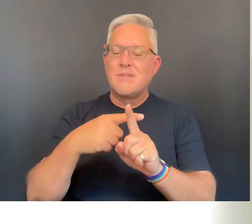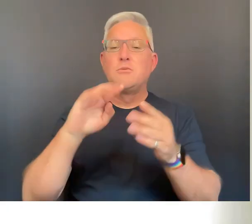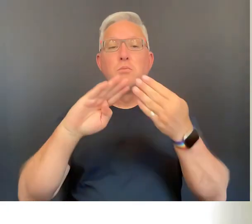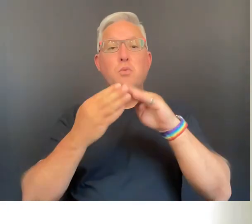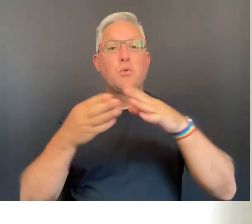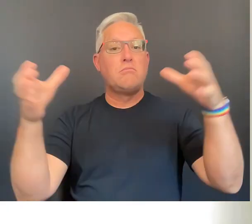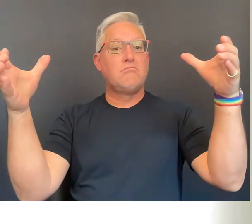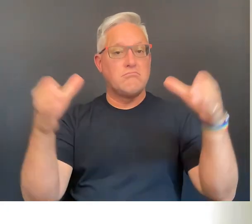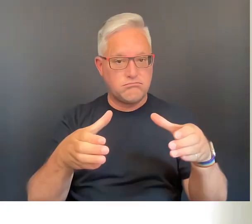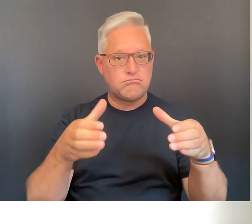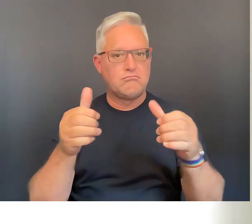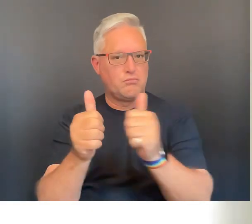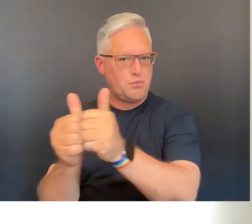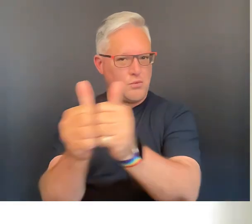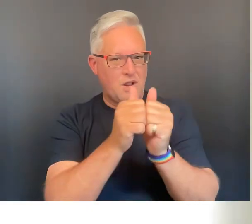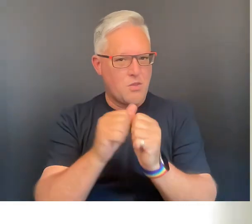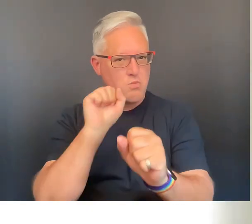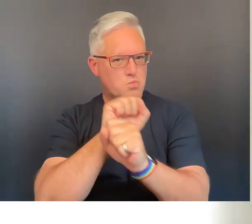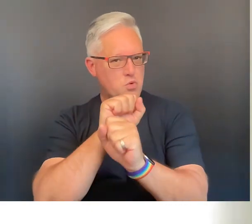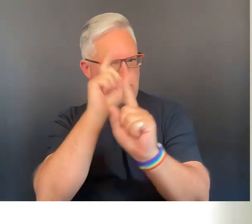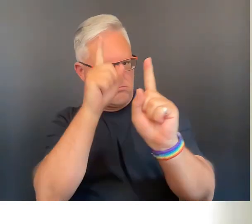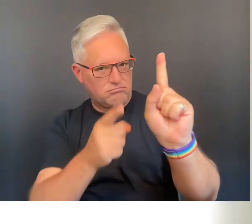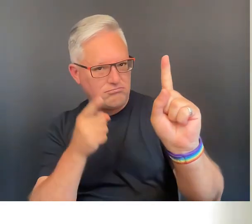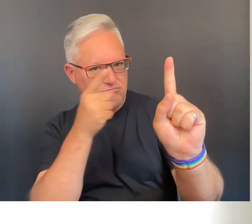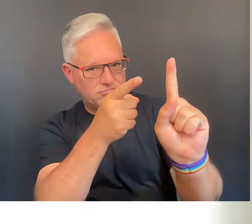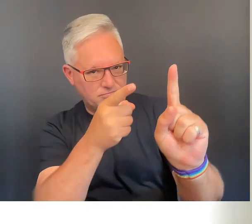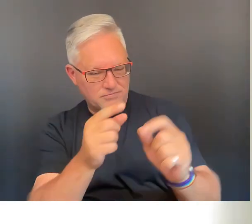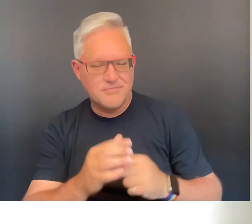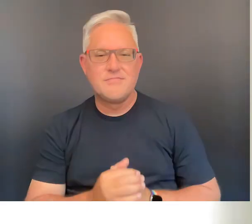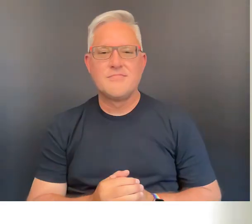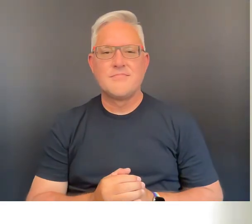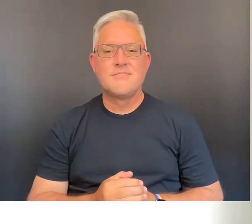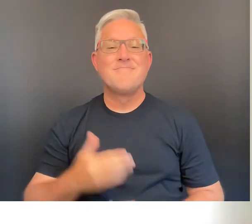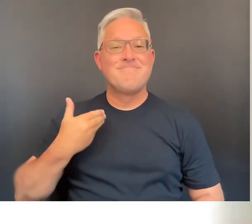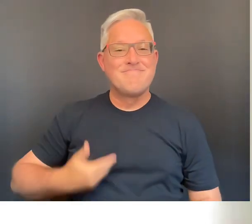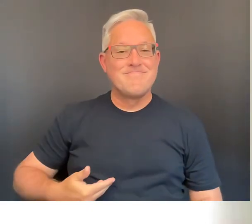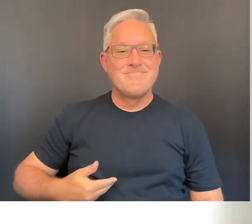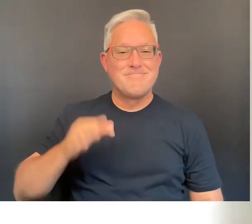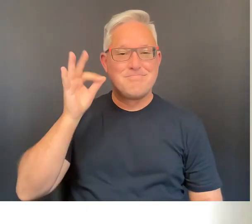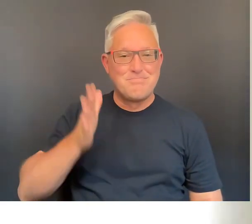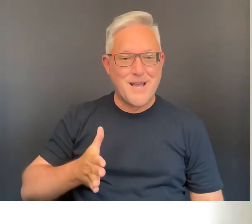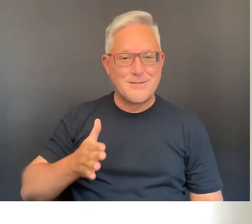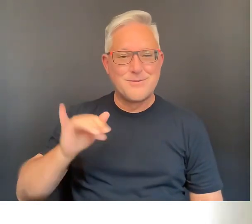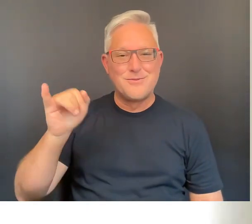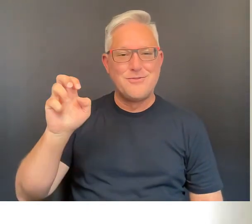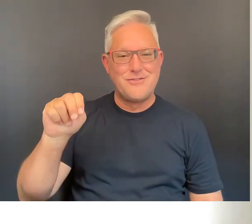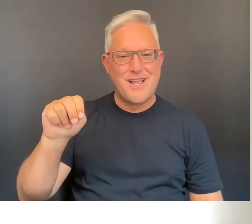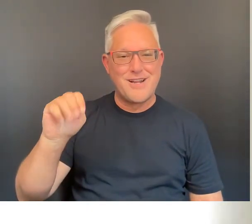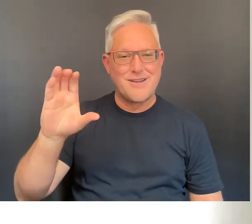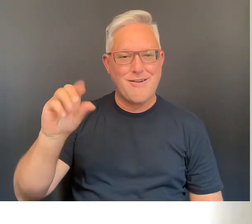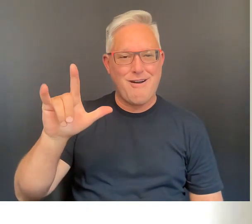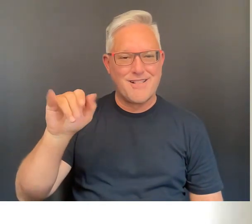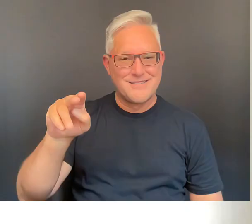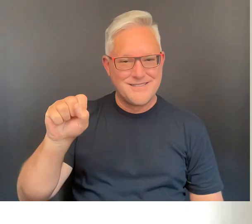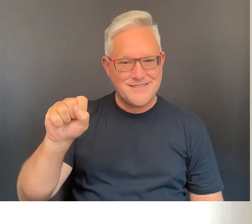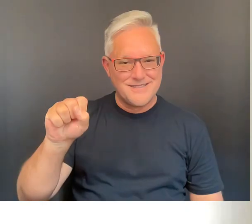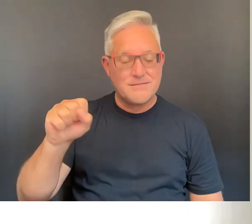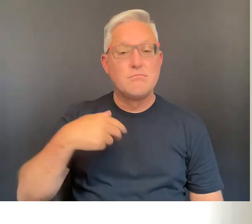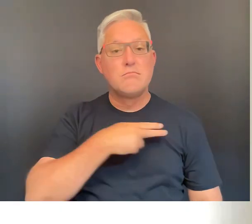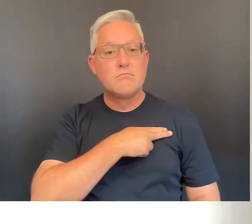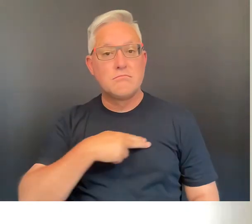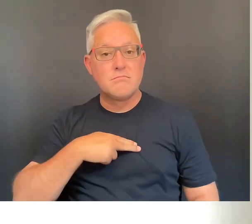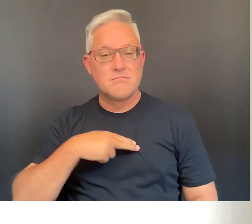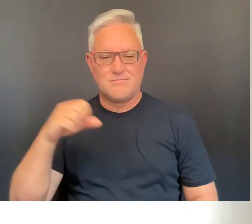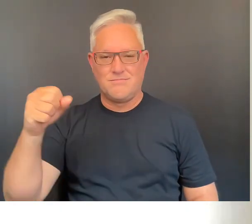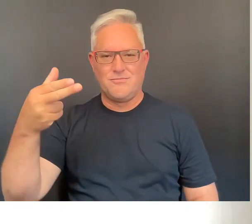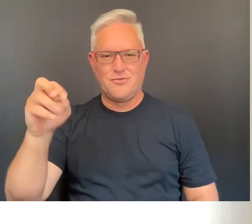our communities together. And so I am Pastor Jen Collins. I use she,